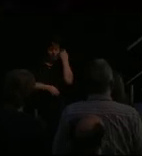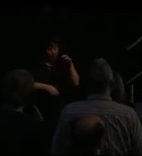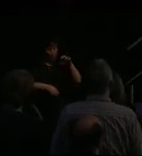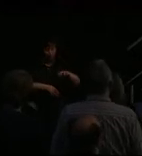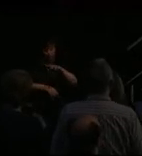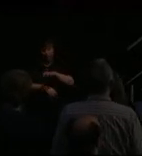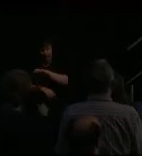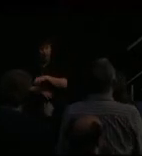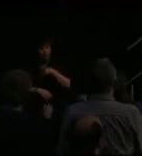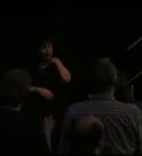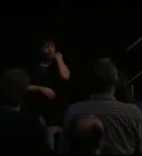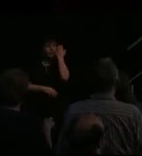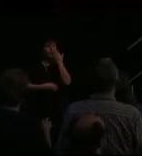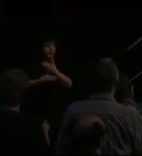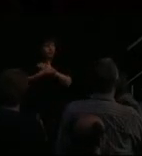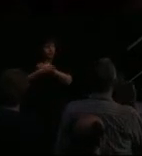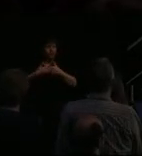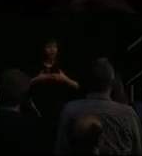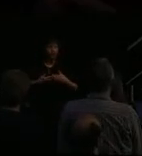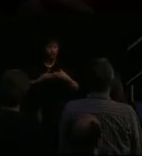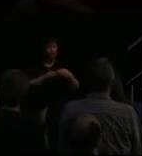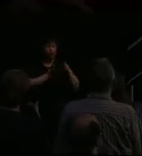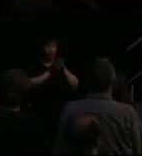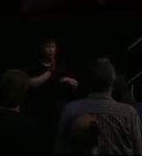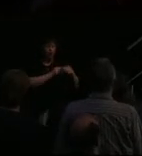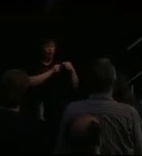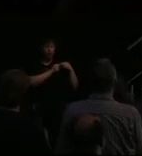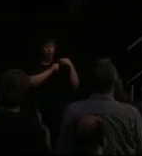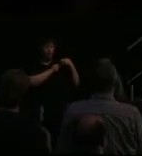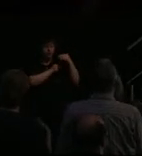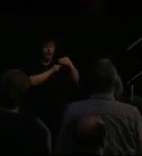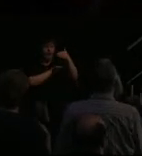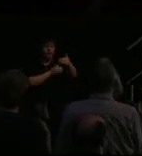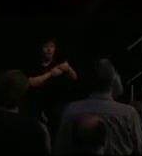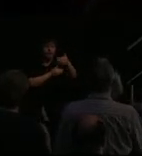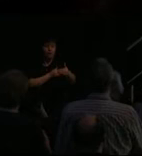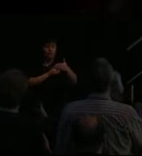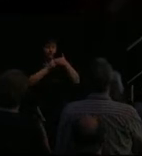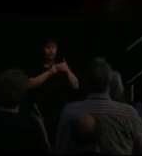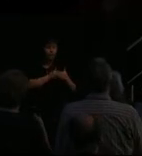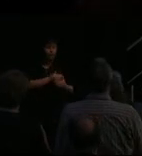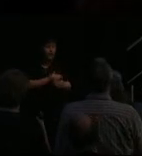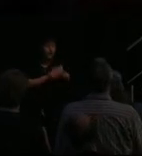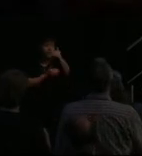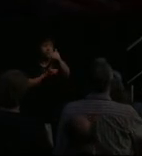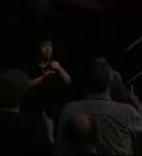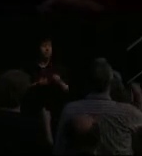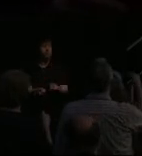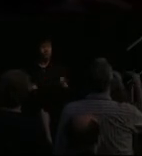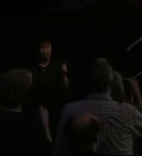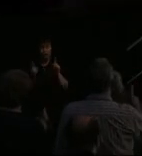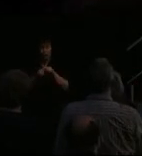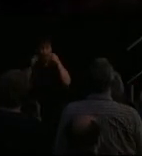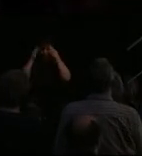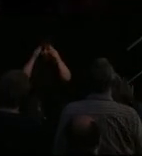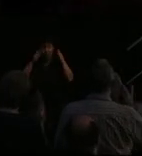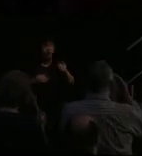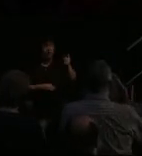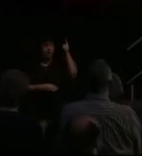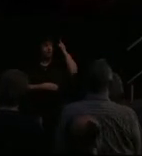forever. People from every nation and tongue, from generation to generation,